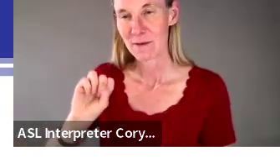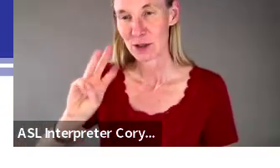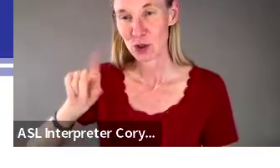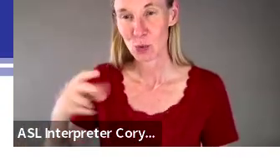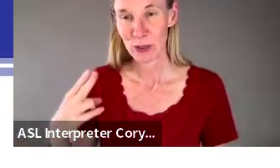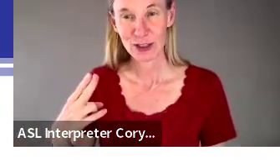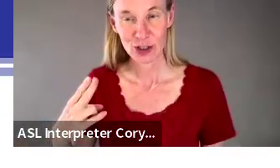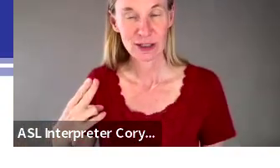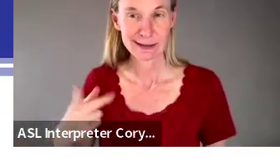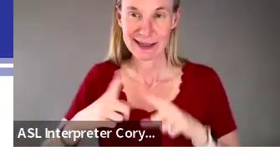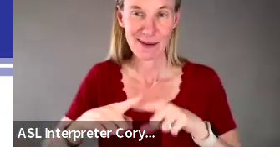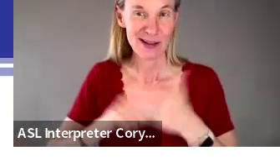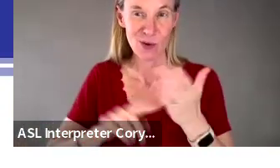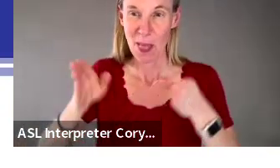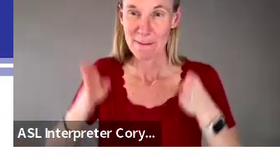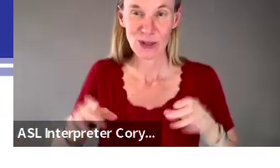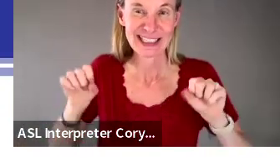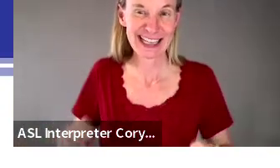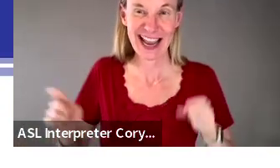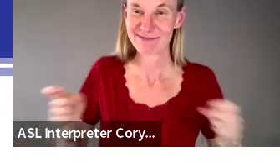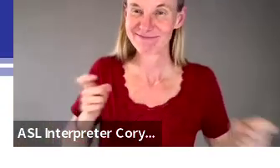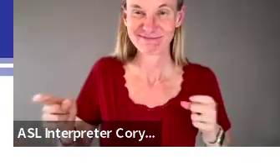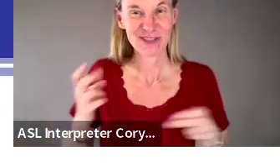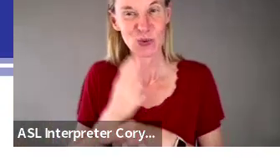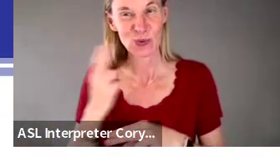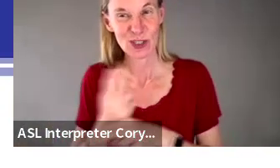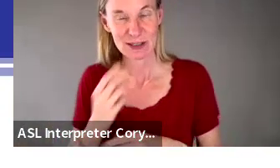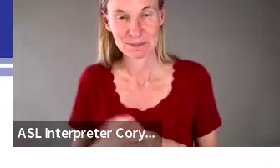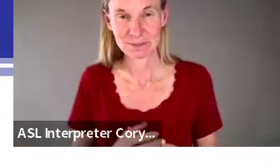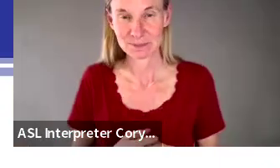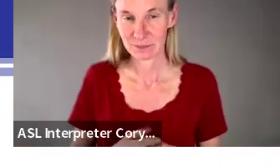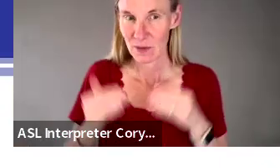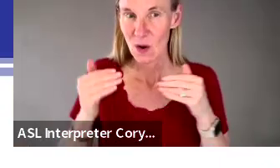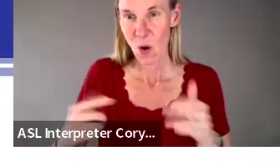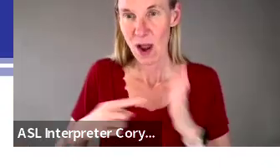just depends on what that person is capable of. So if we want to play the